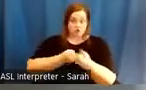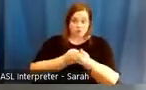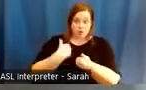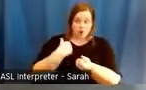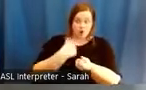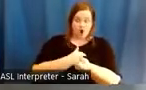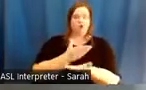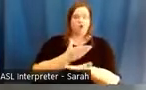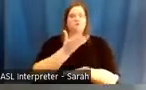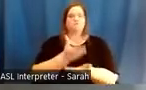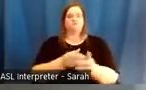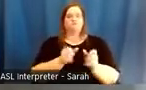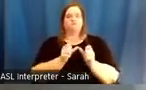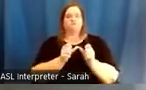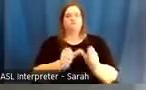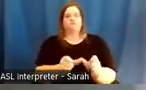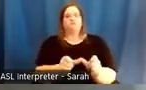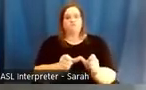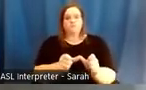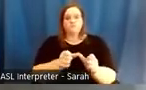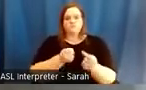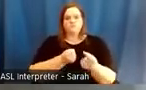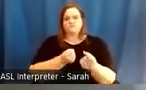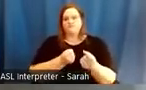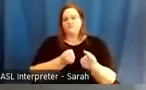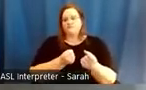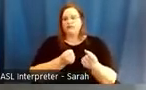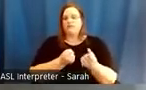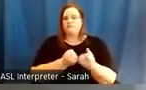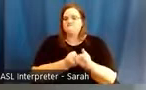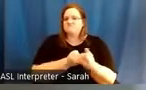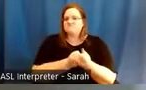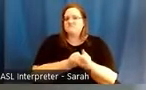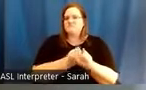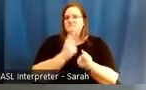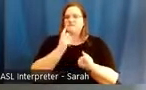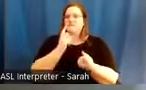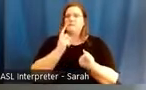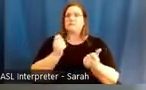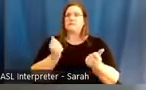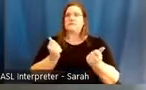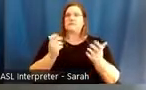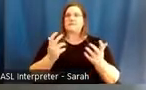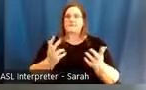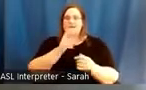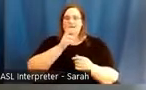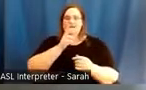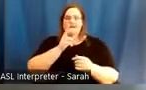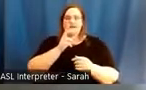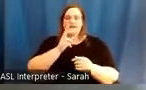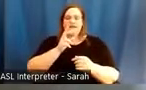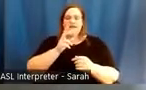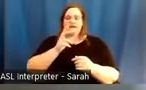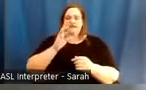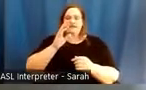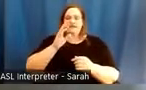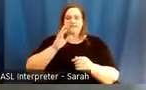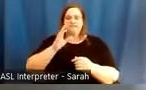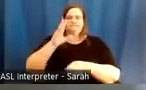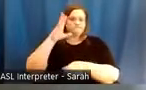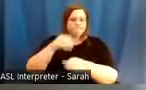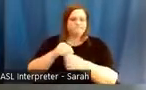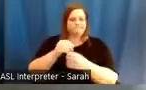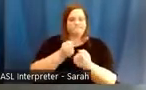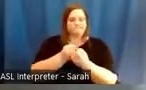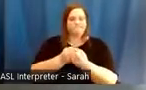work forward on that. I think that's a voice that are many voices that I've heard in the past year, that